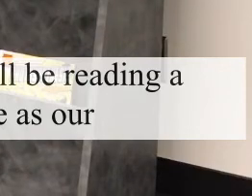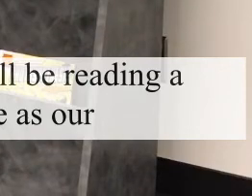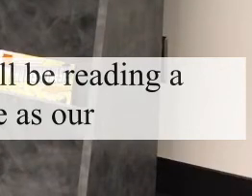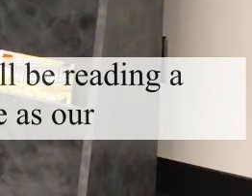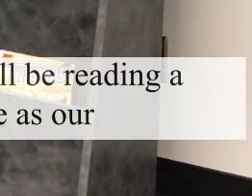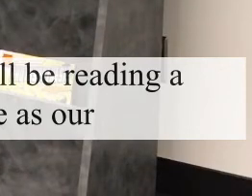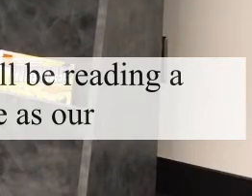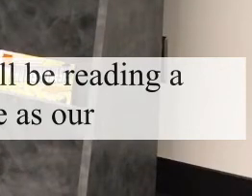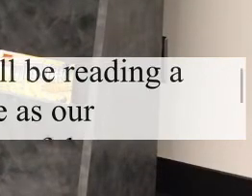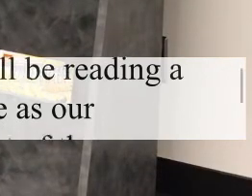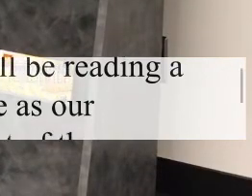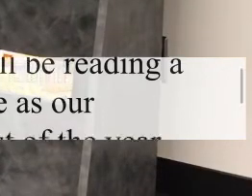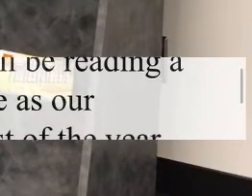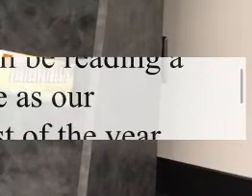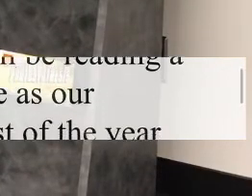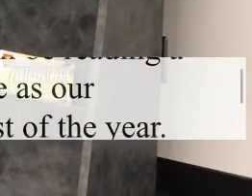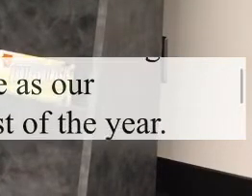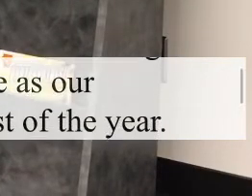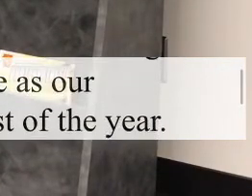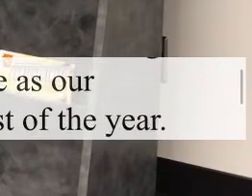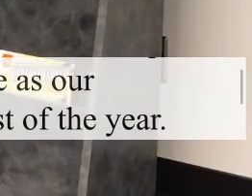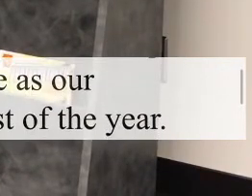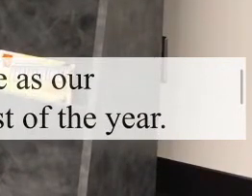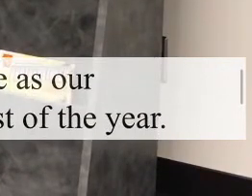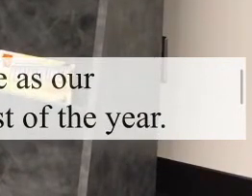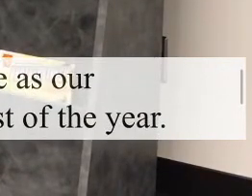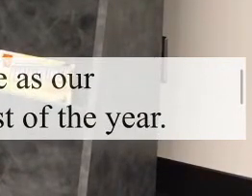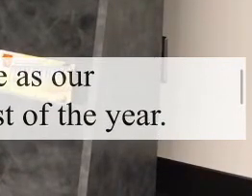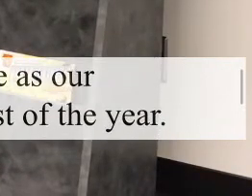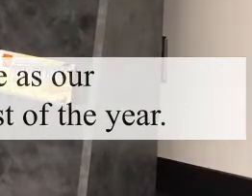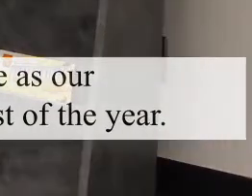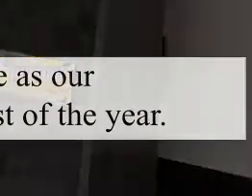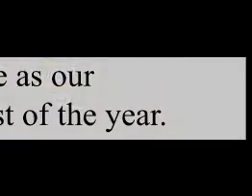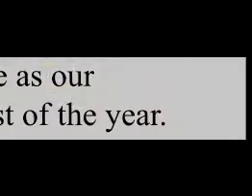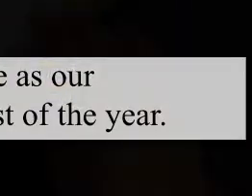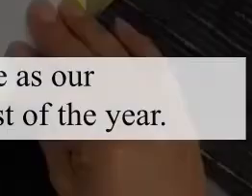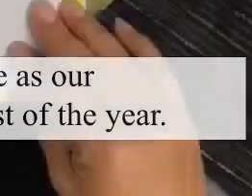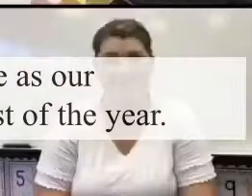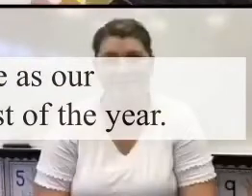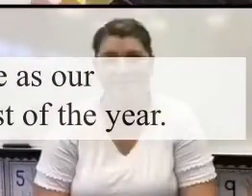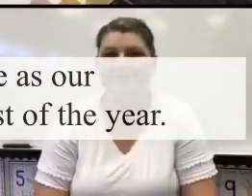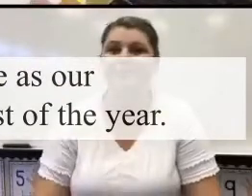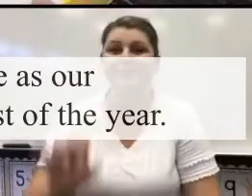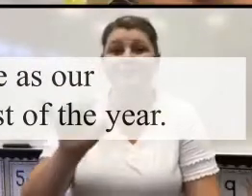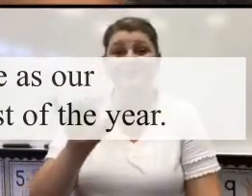and it will serve as our inspiration for the rest of the year.